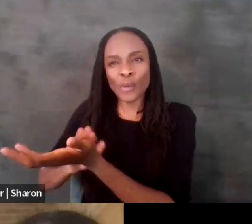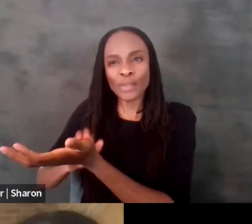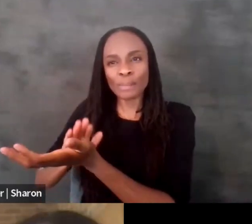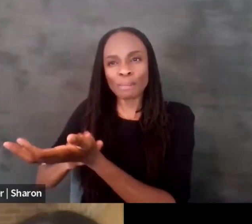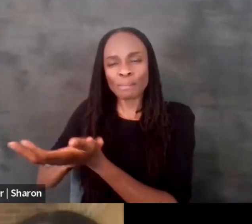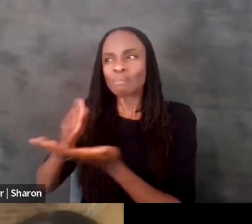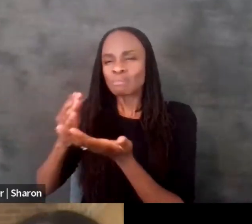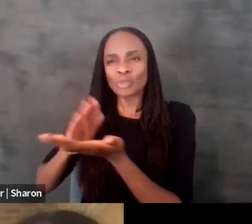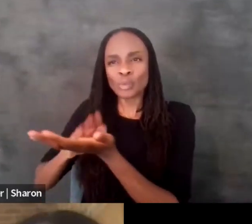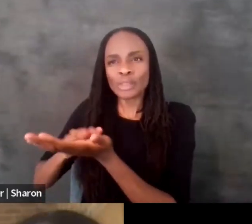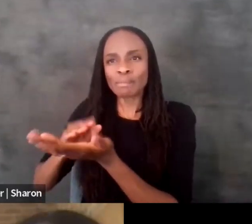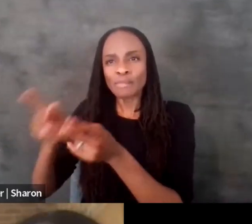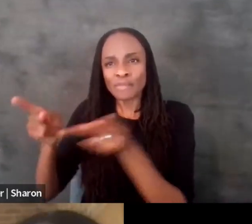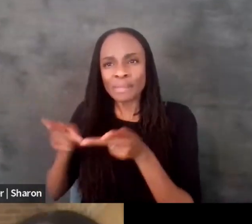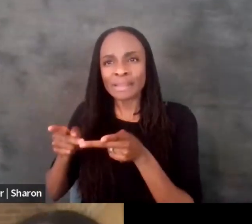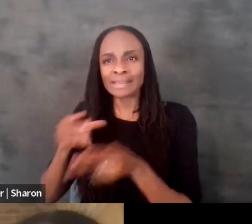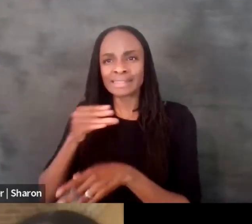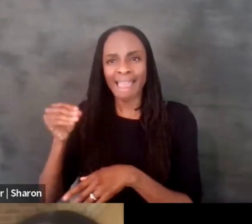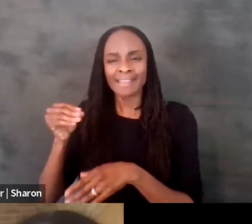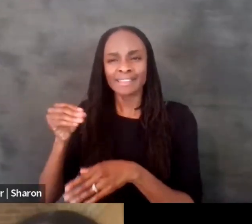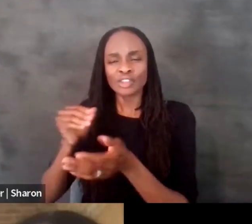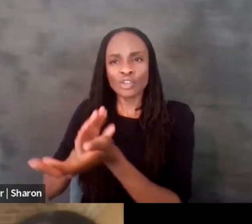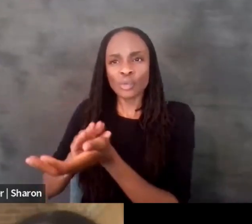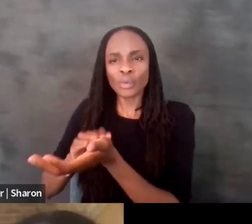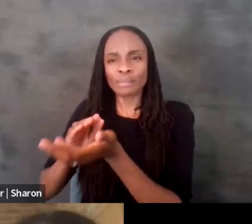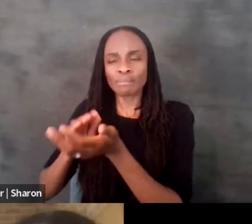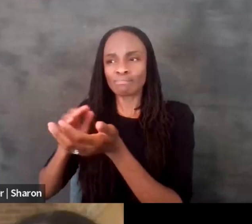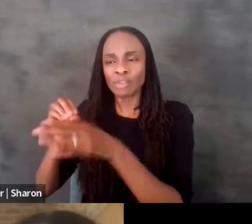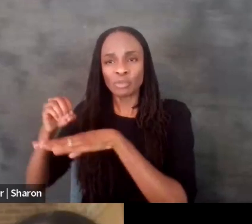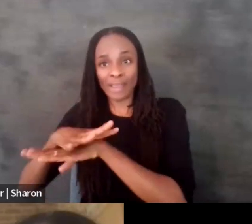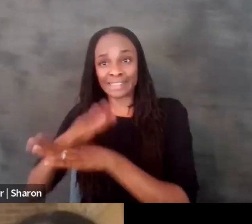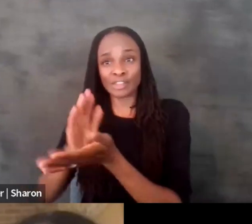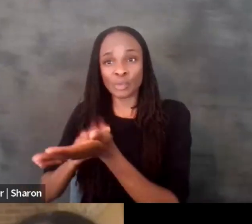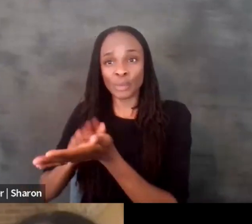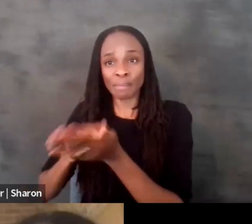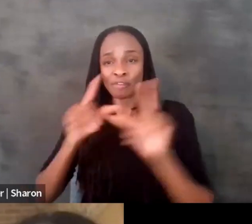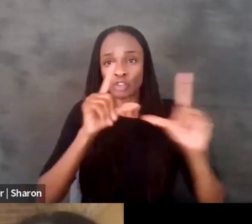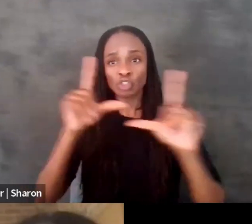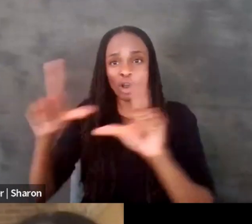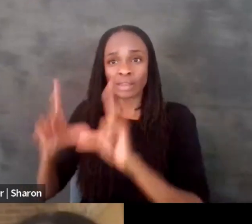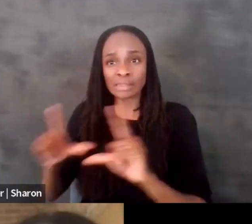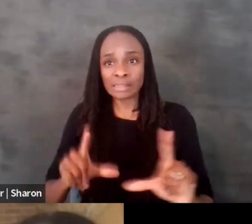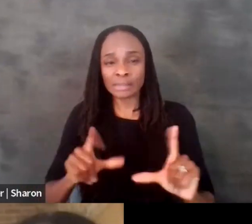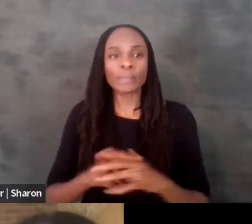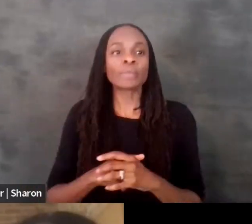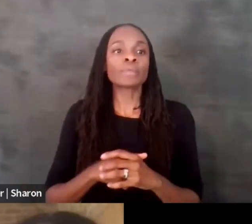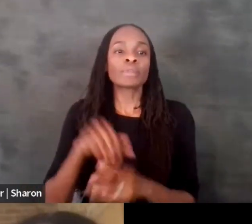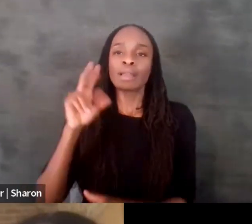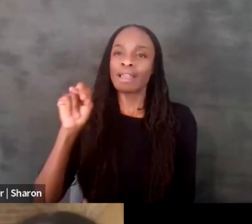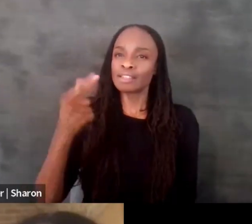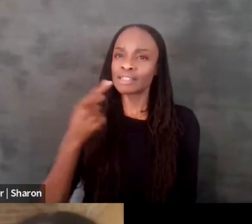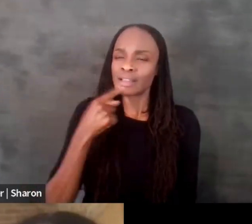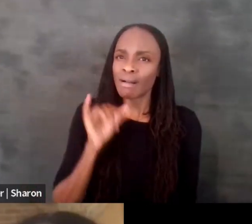plays, dictated the rhythm of the shots. Wow. That's, yeah, I mean, that makes so much sense saying